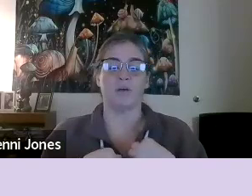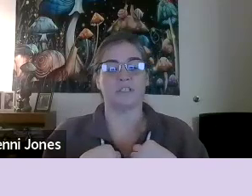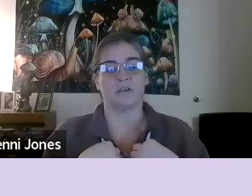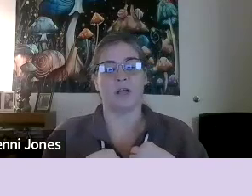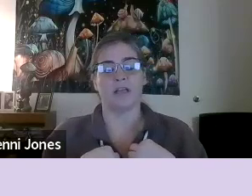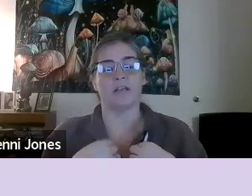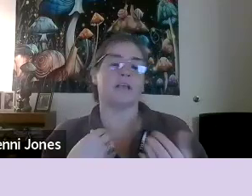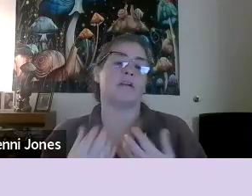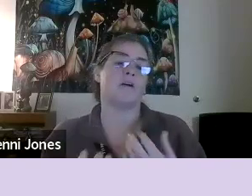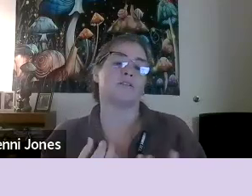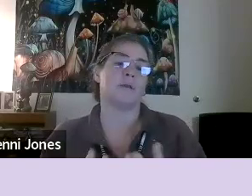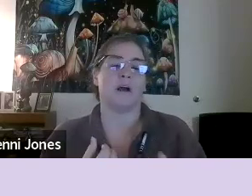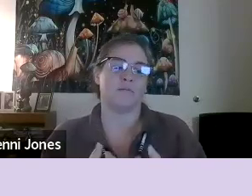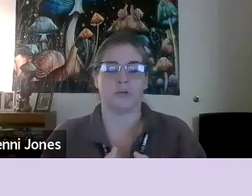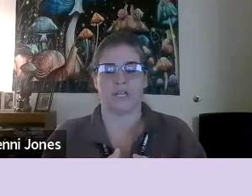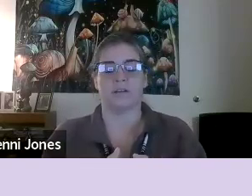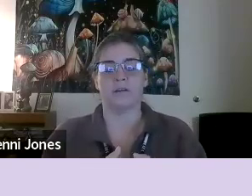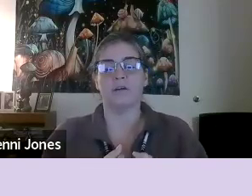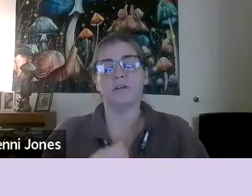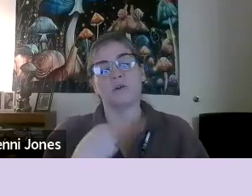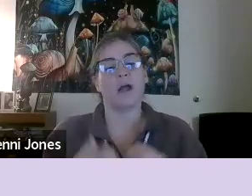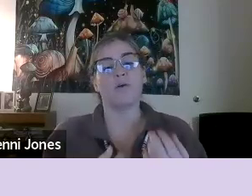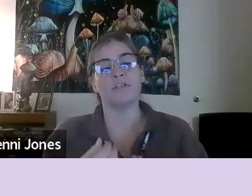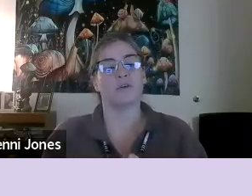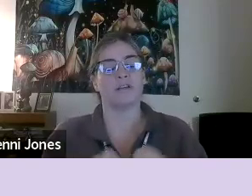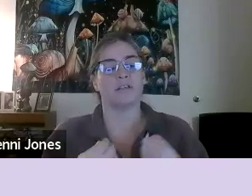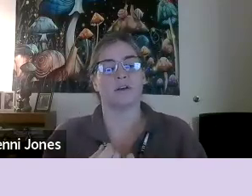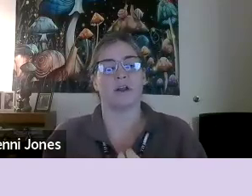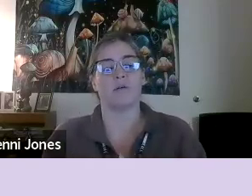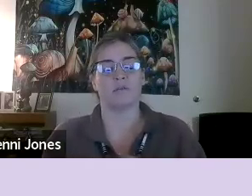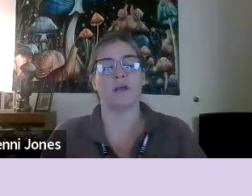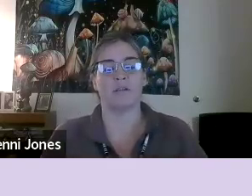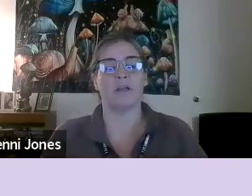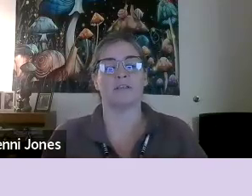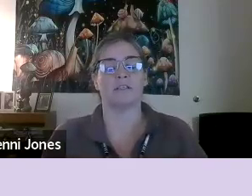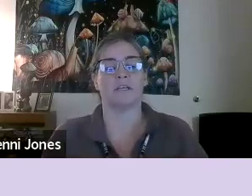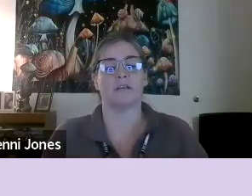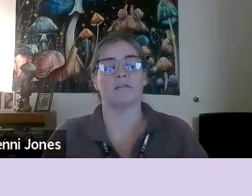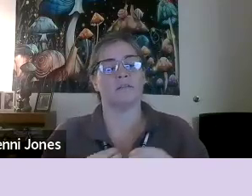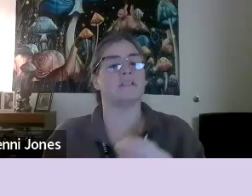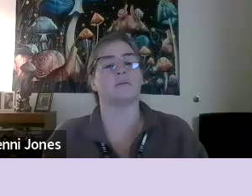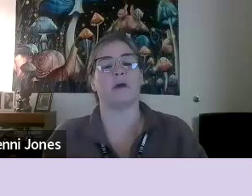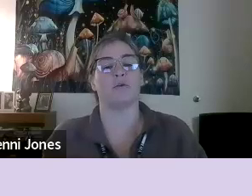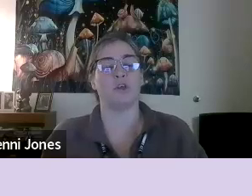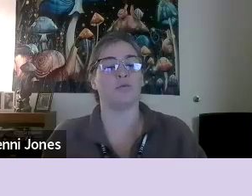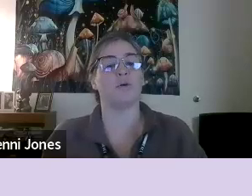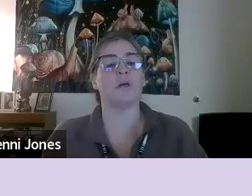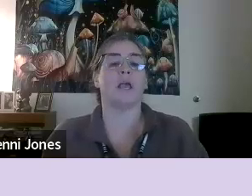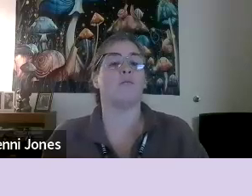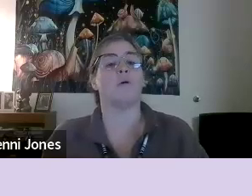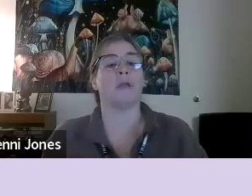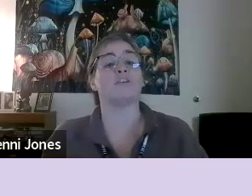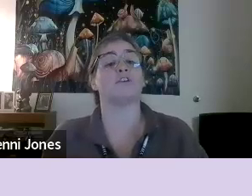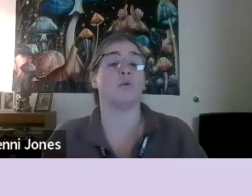me. And if I was a client, it could also be off-putting. So I always tried to start out with my clients that this is about